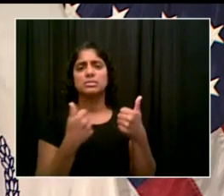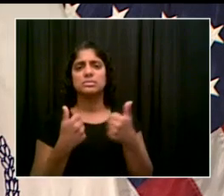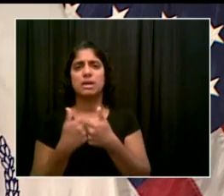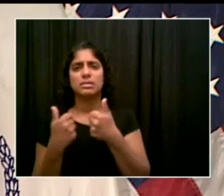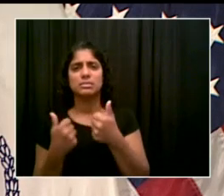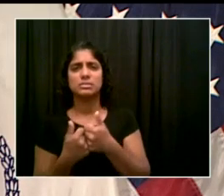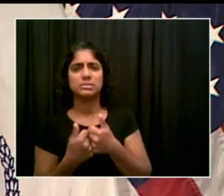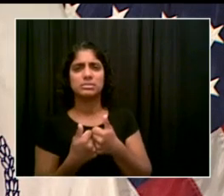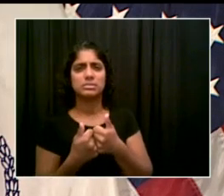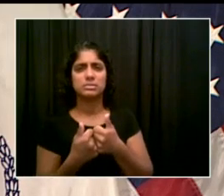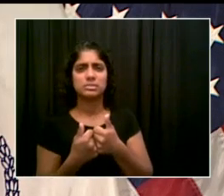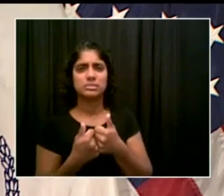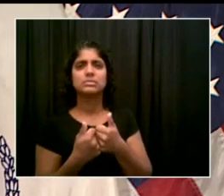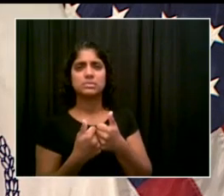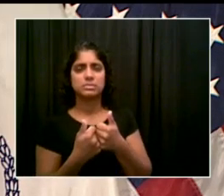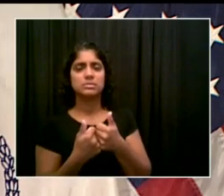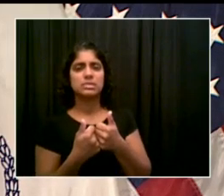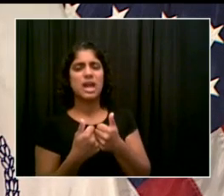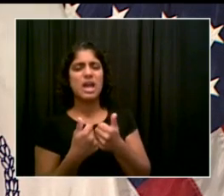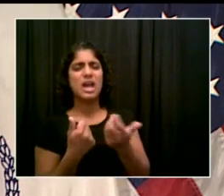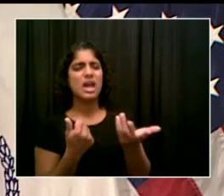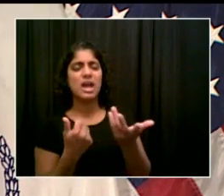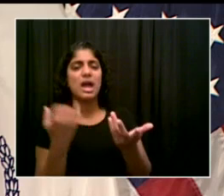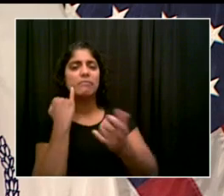Let me deal with your last point first.